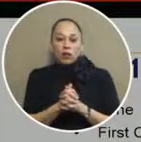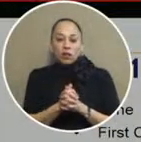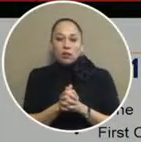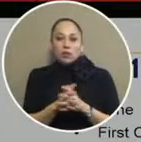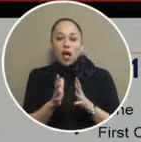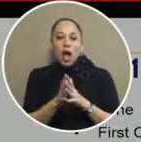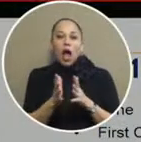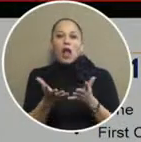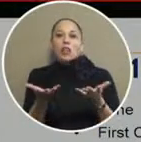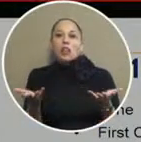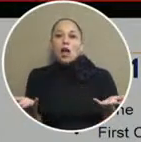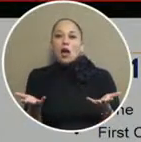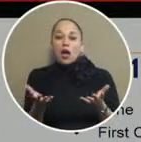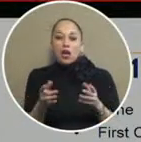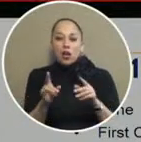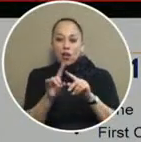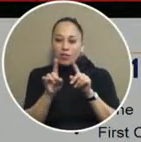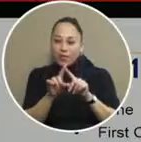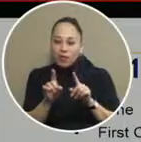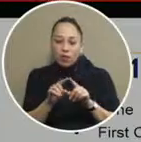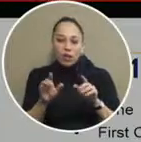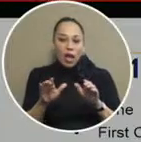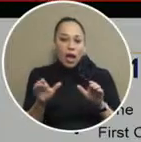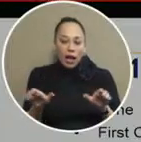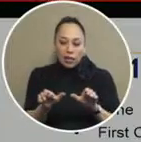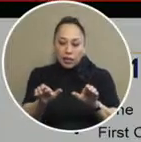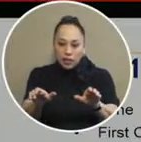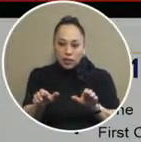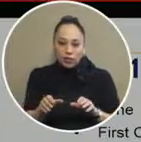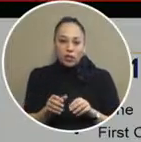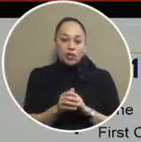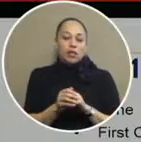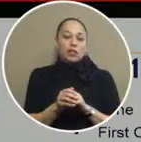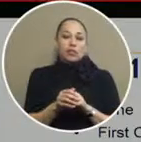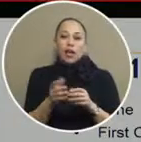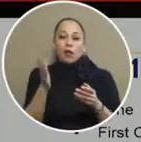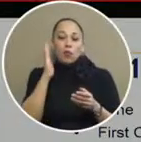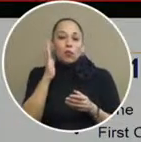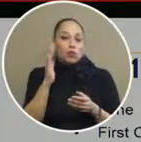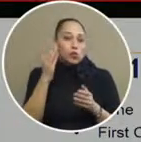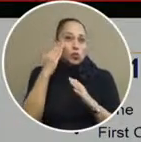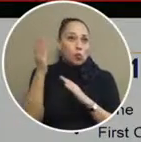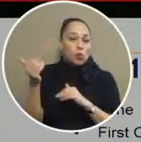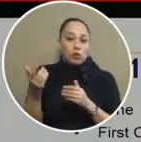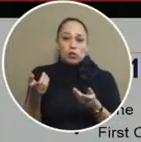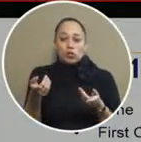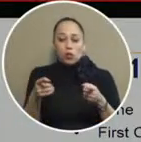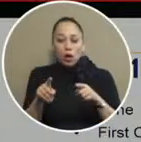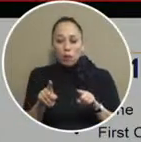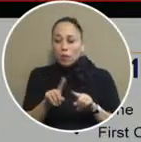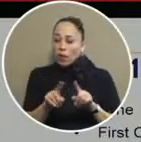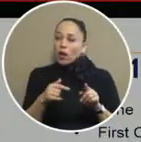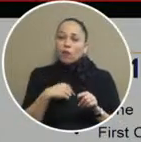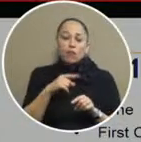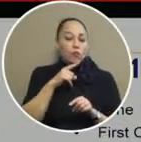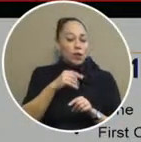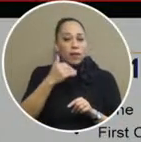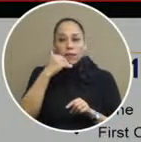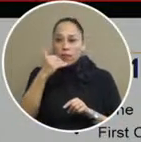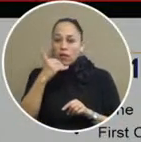doors for many of the other activities that needed to be taking place. And I'm very grateful from